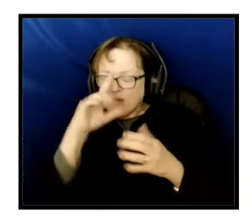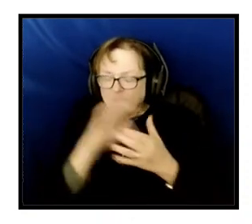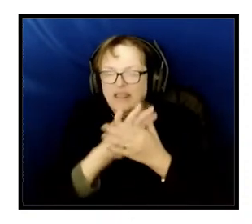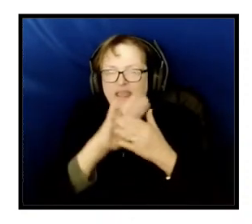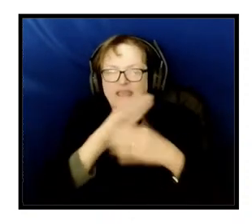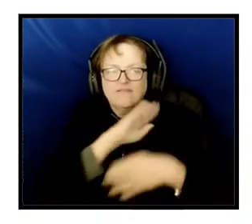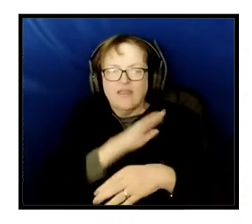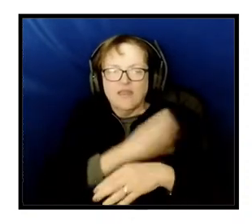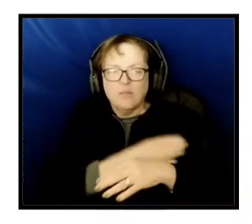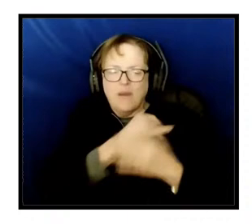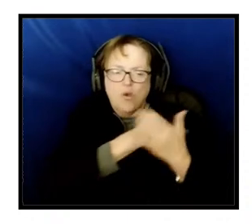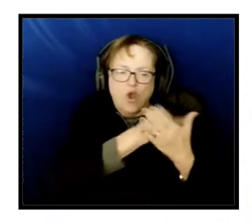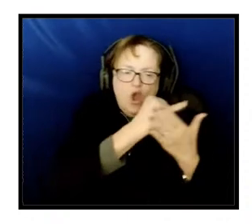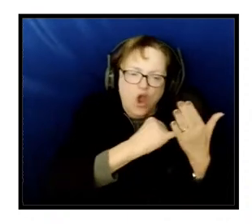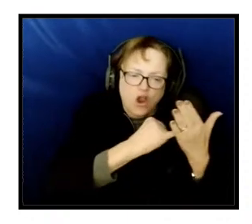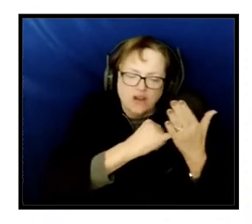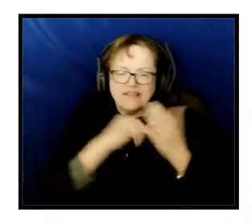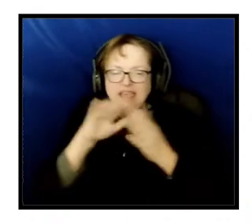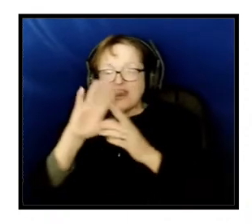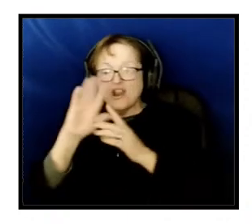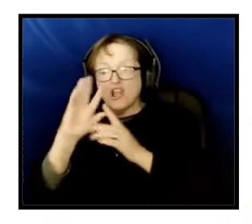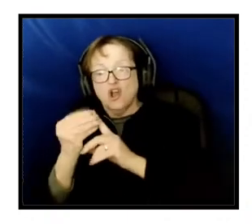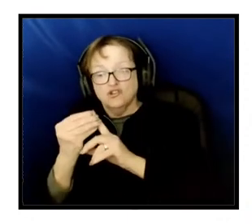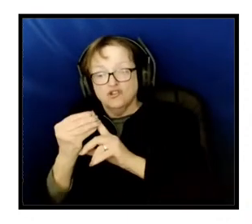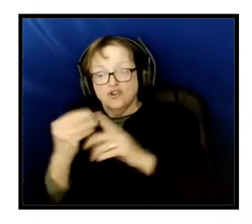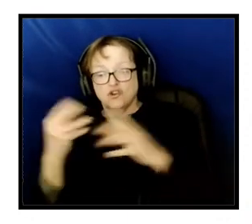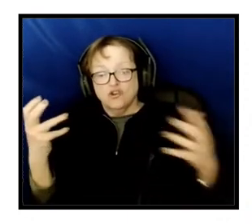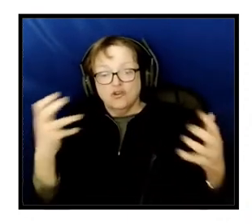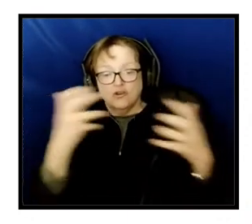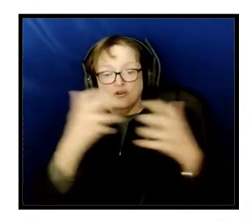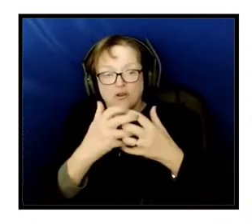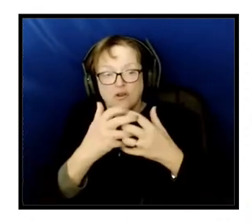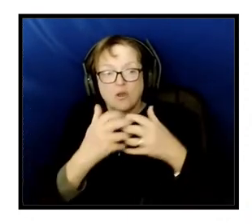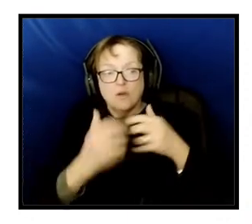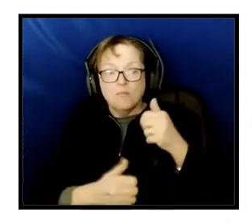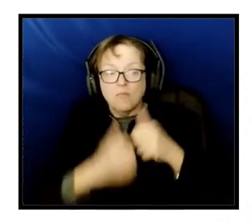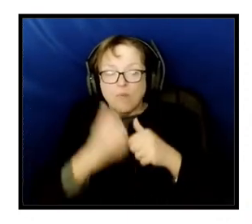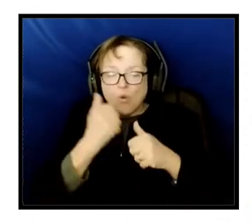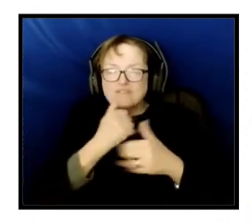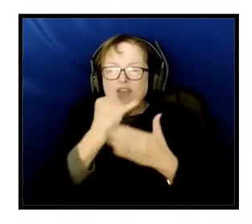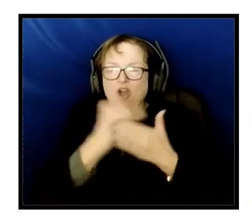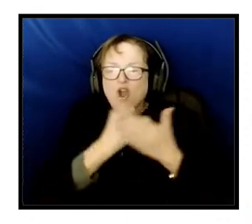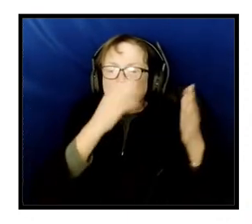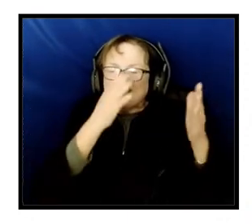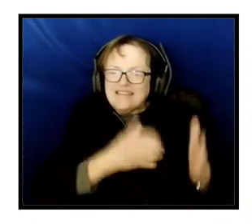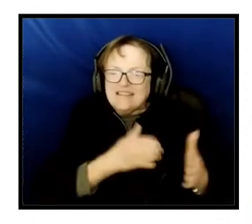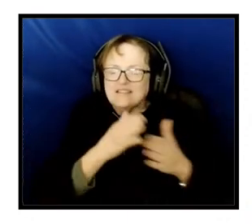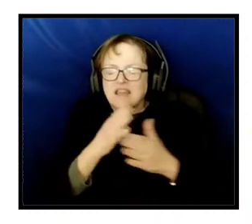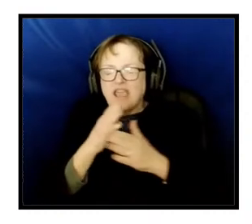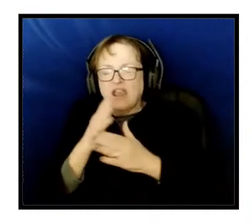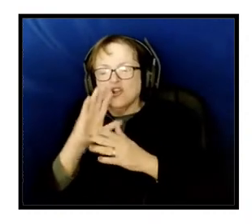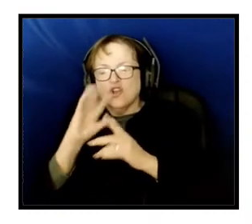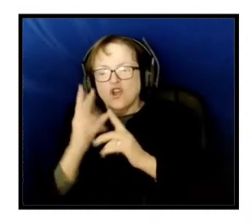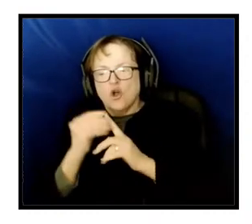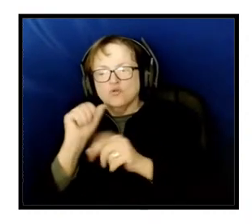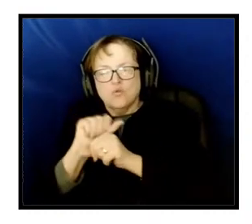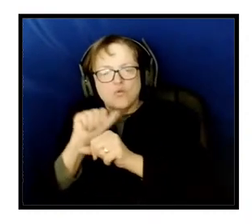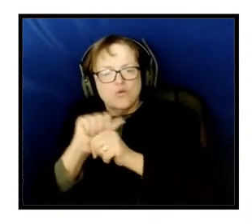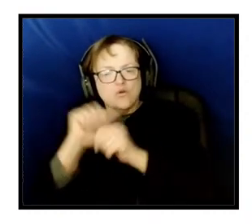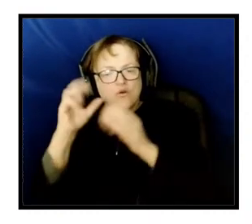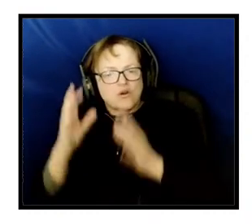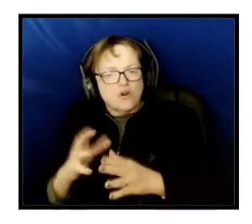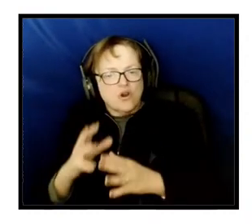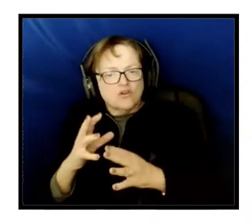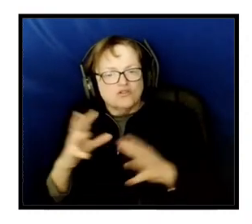culture, but most importantly, I believe in the power of artists and cultural workers who are shaping our advocacy